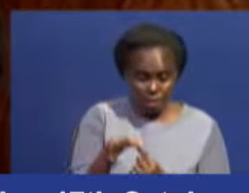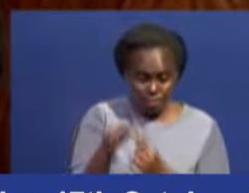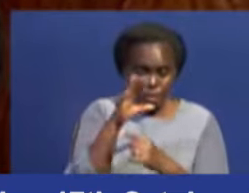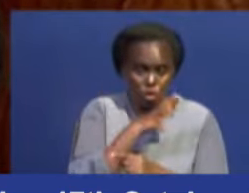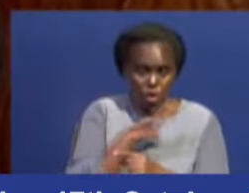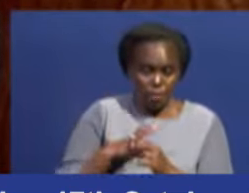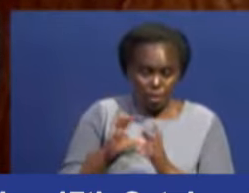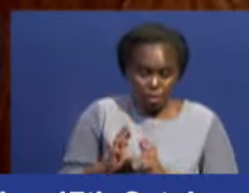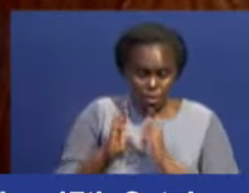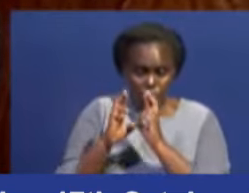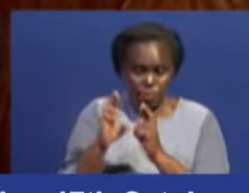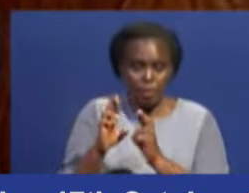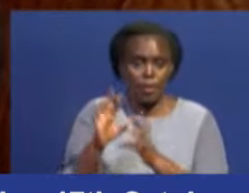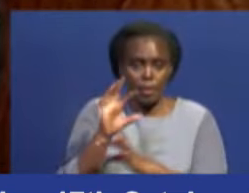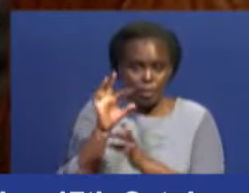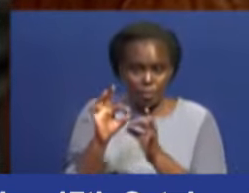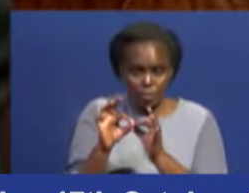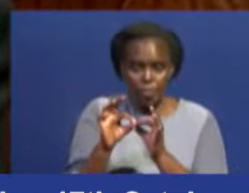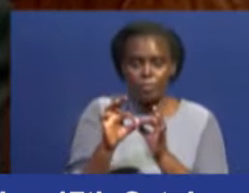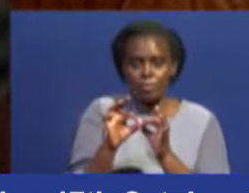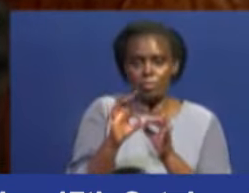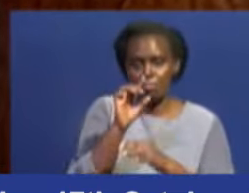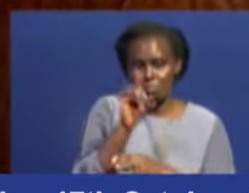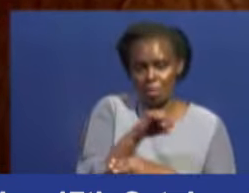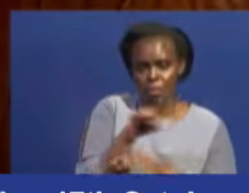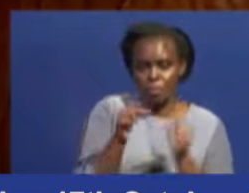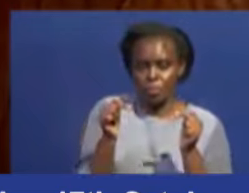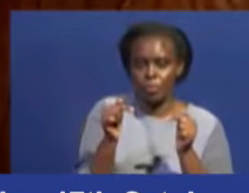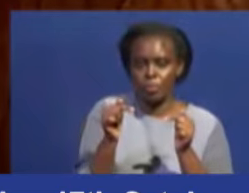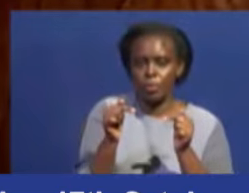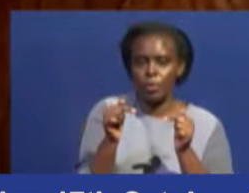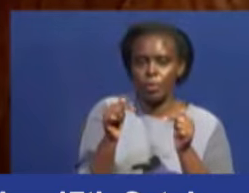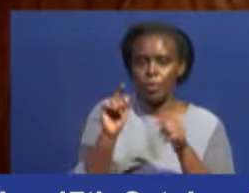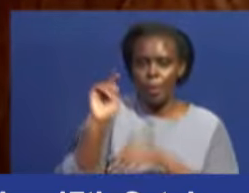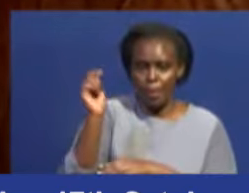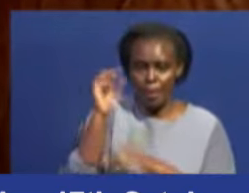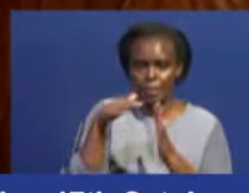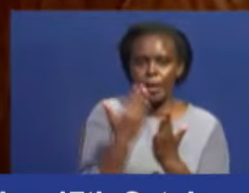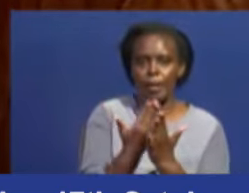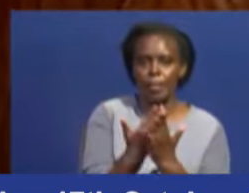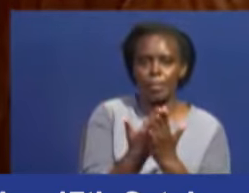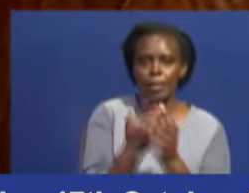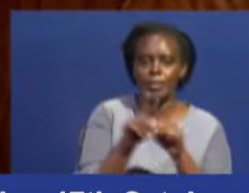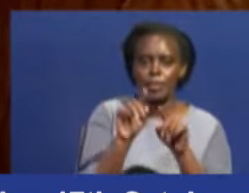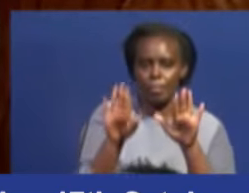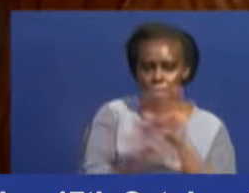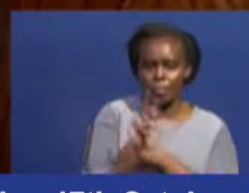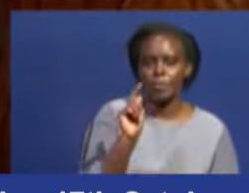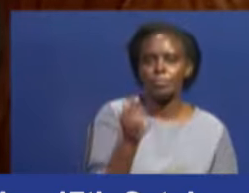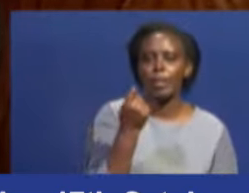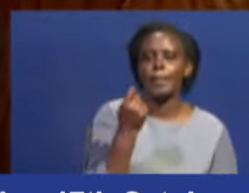Committee reports that the particulars of any allegation against the President, of course it applies for the Deputy